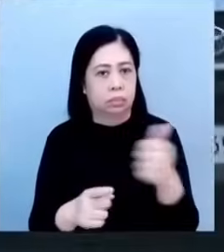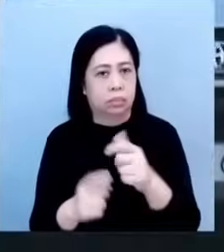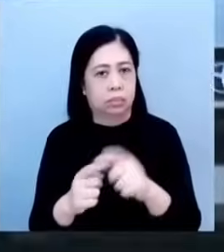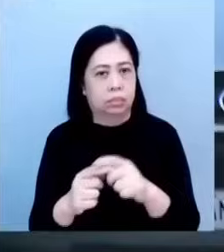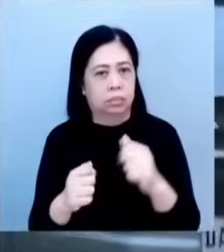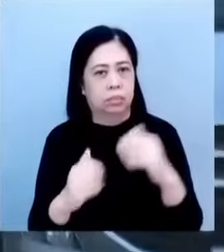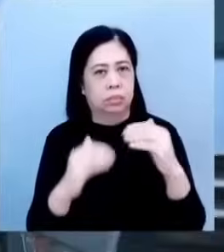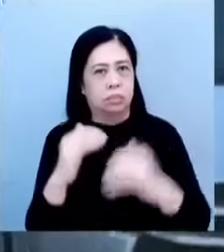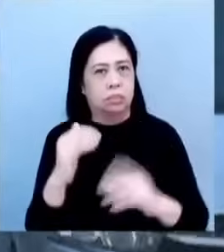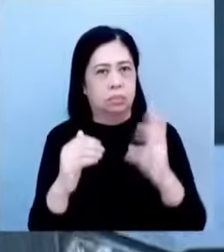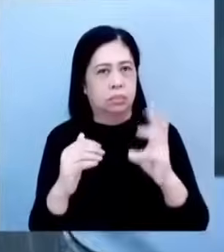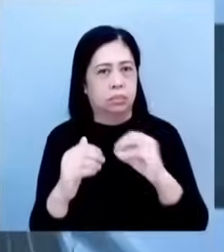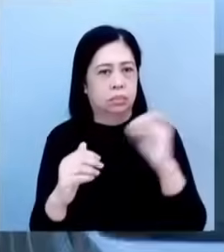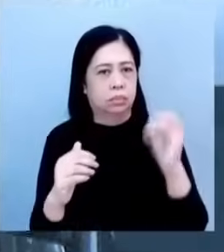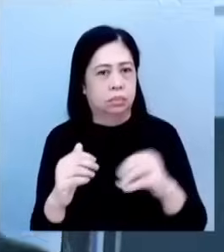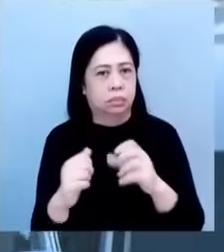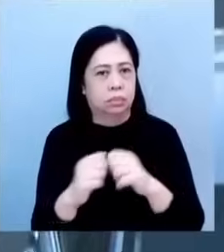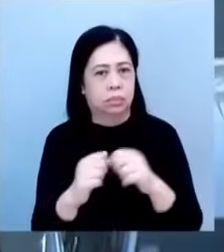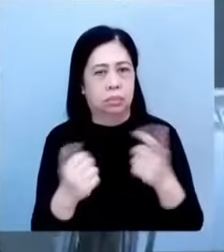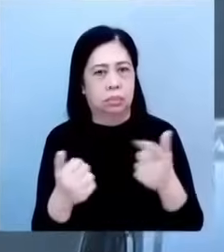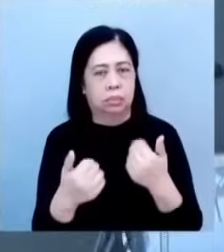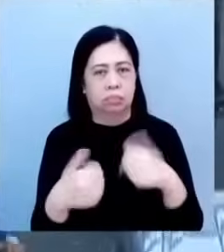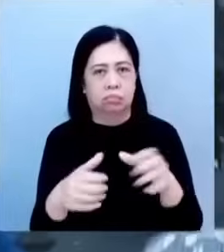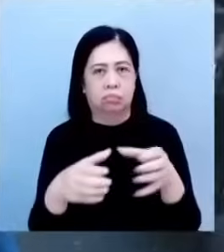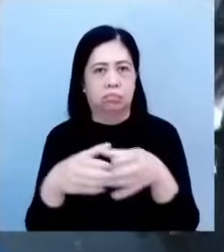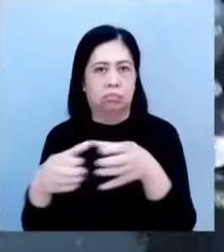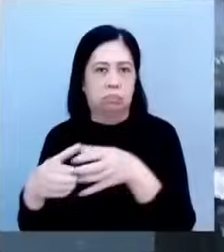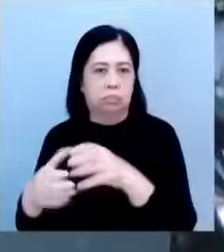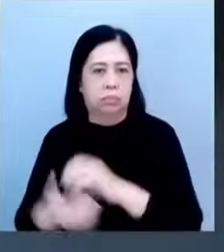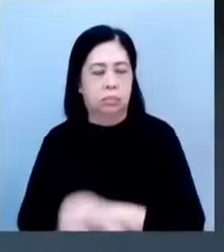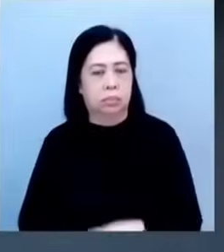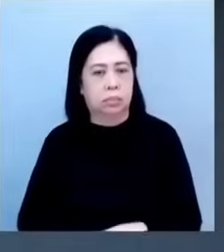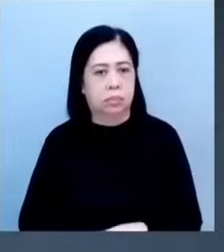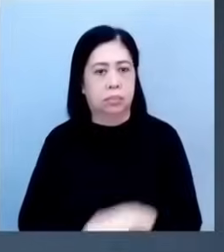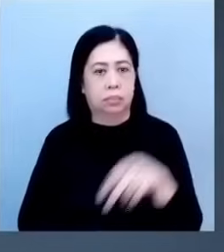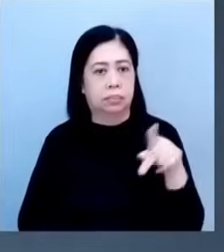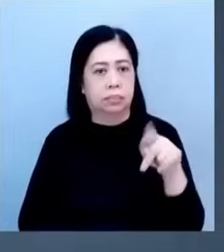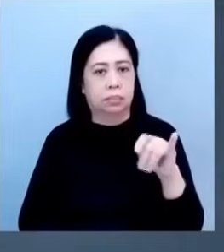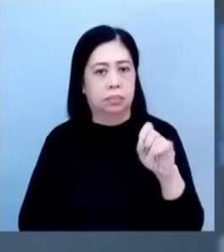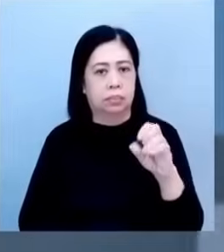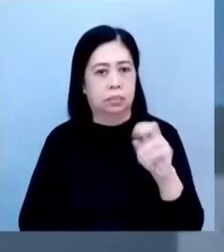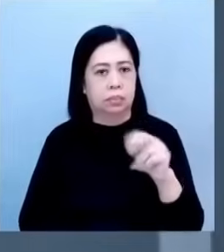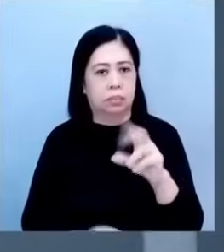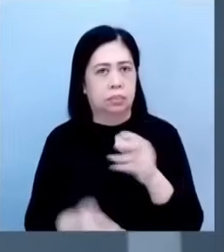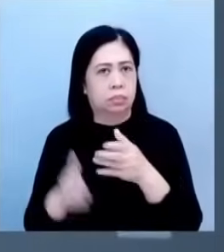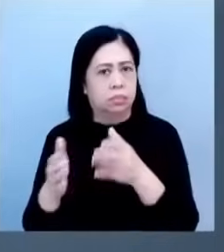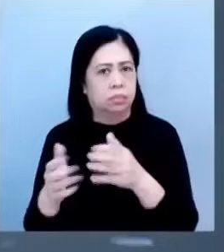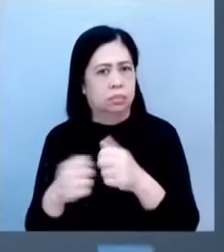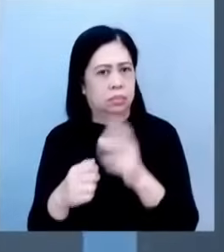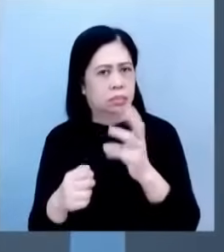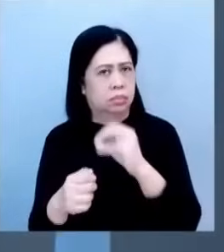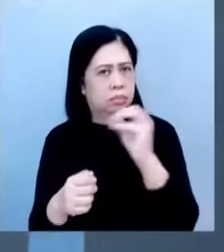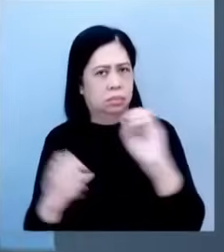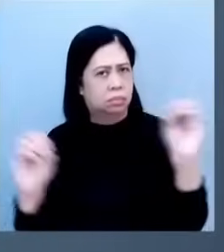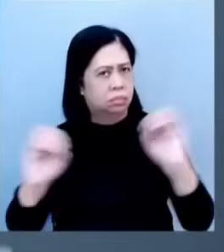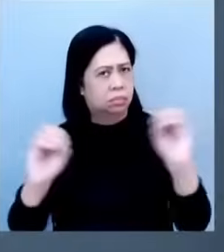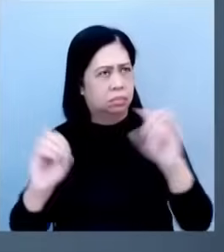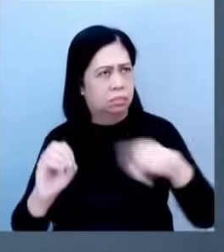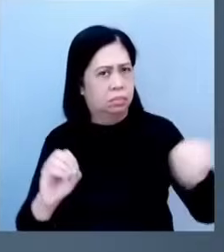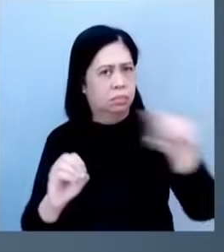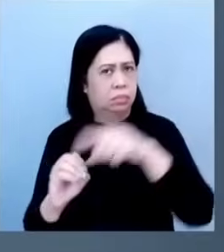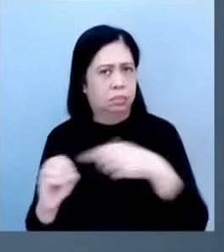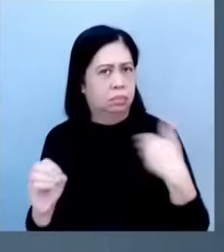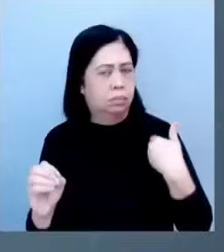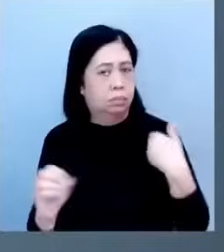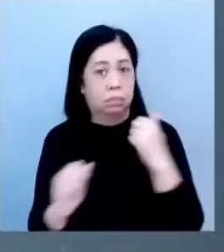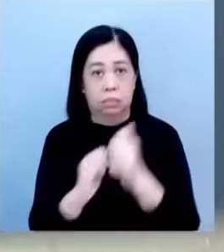than 60% of units are consolidated. Piston says no route has reached the 60% mark yet, which